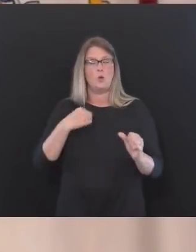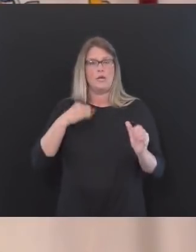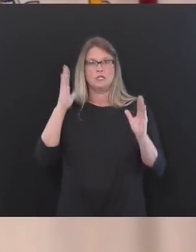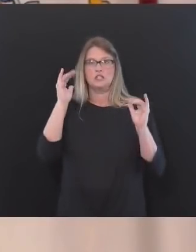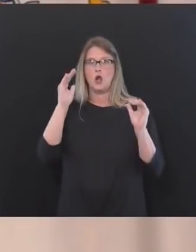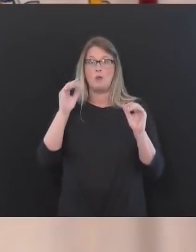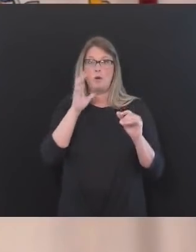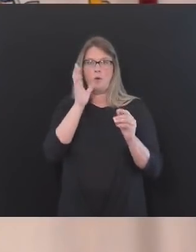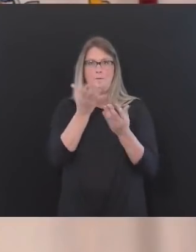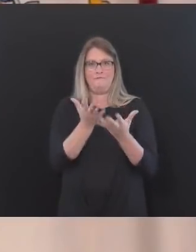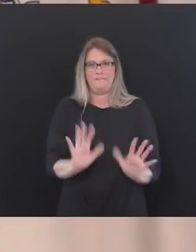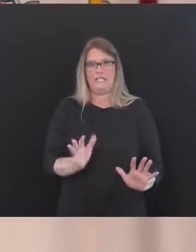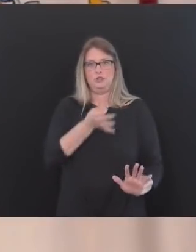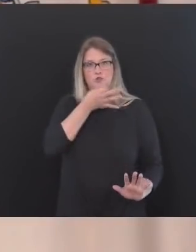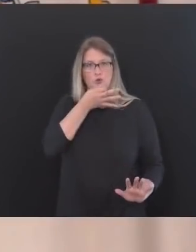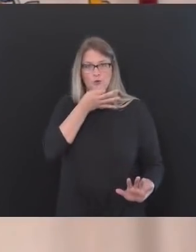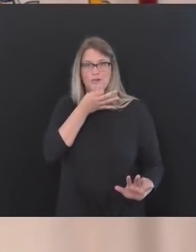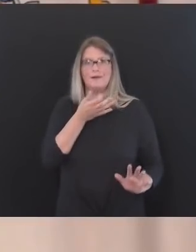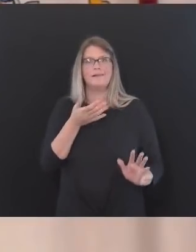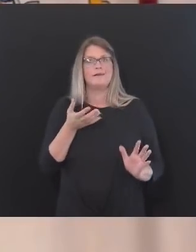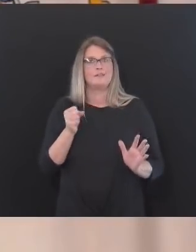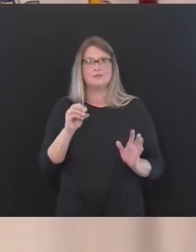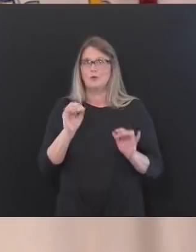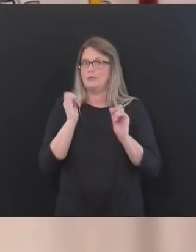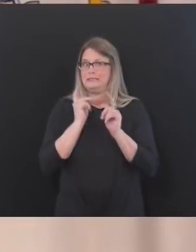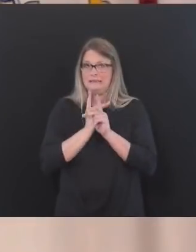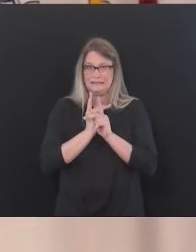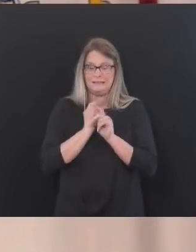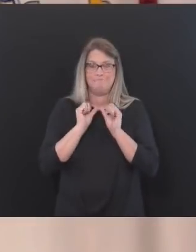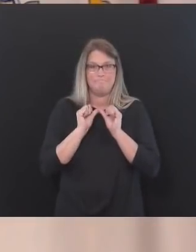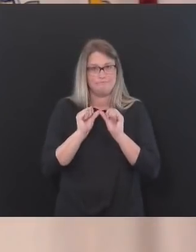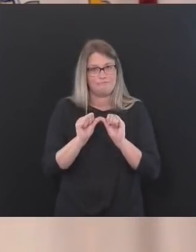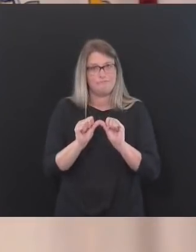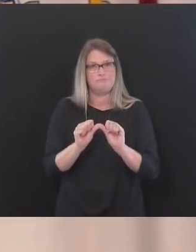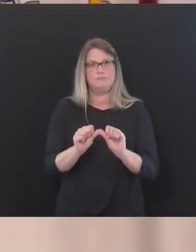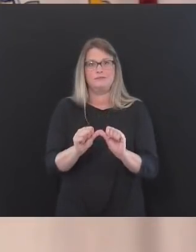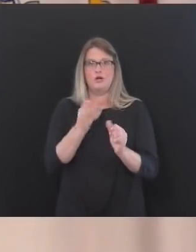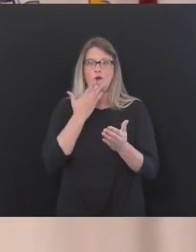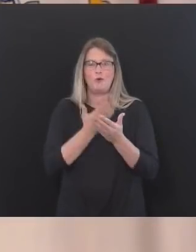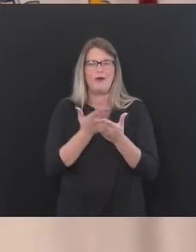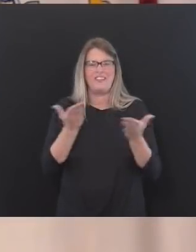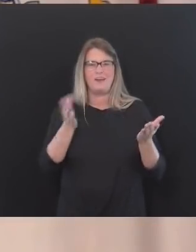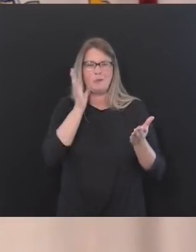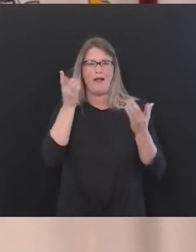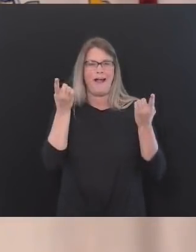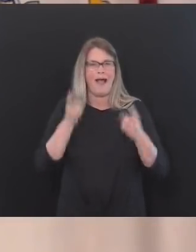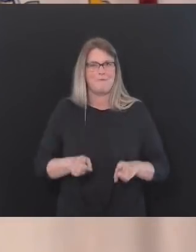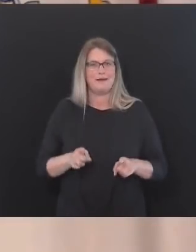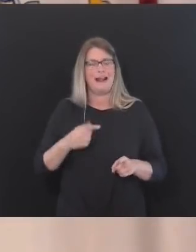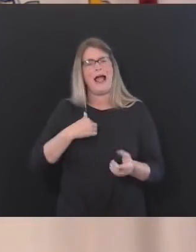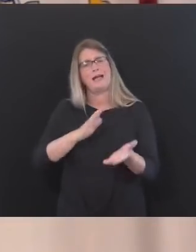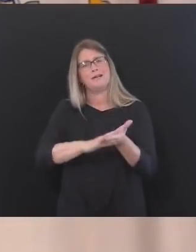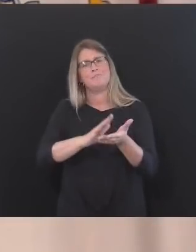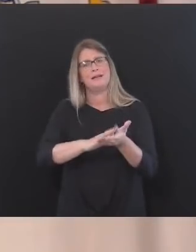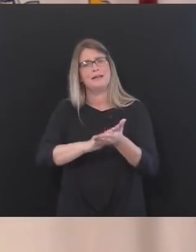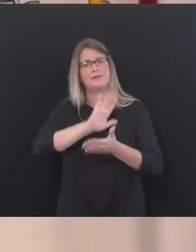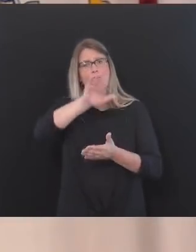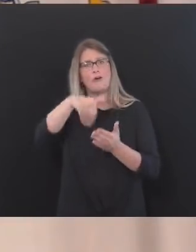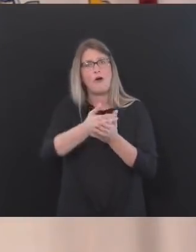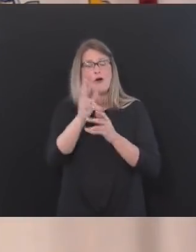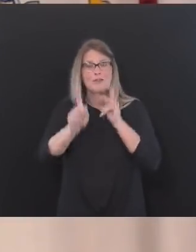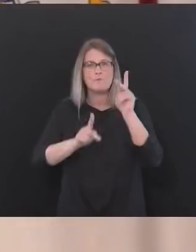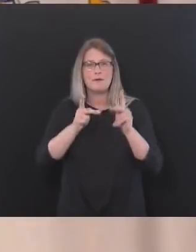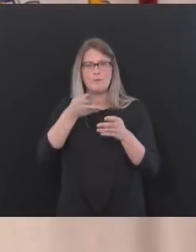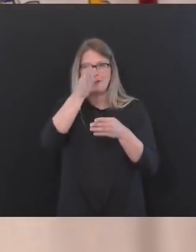long to go. And if we can stay the course, good things will happen. So I commend you and I thank you in every way, and